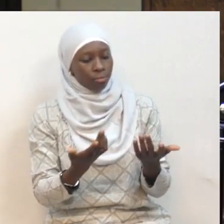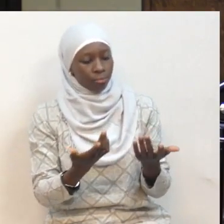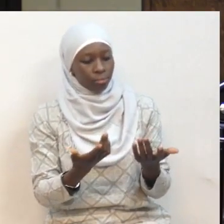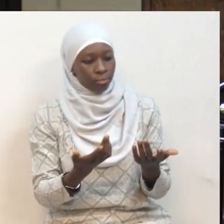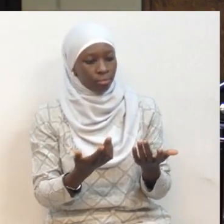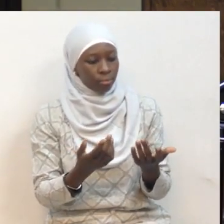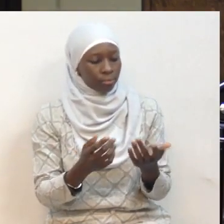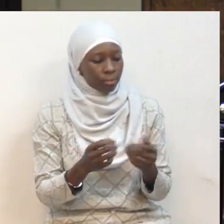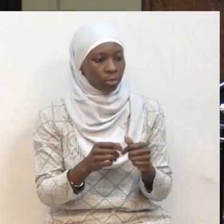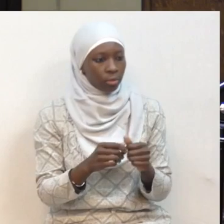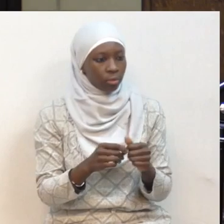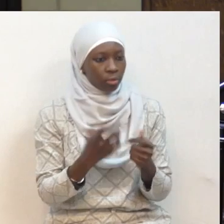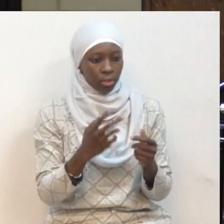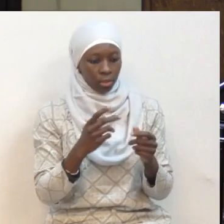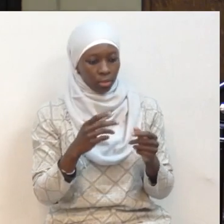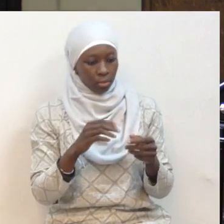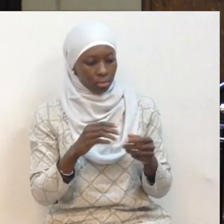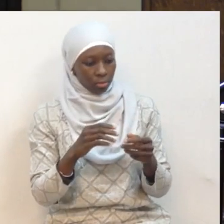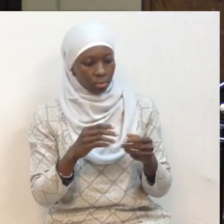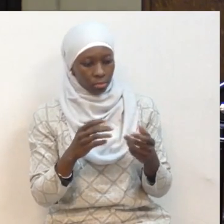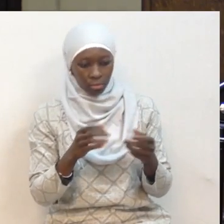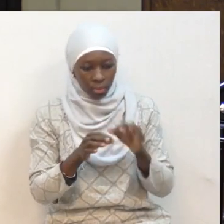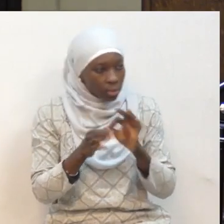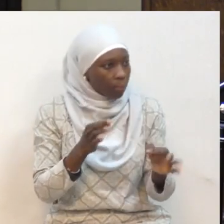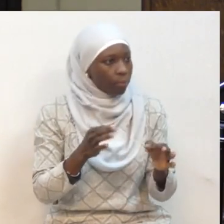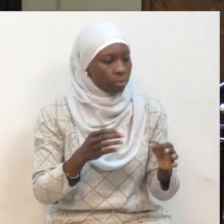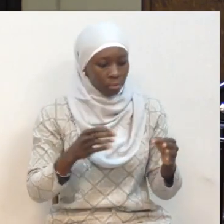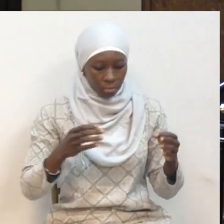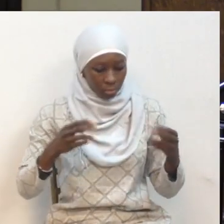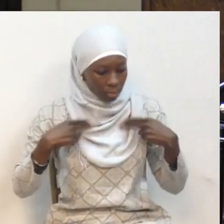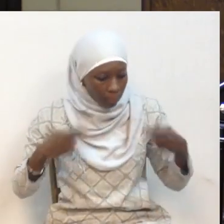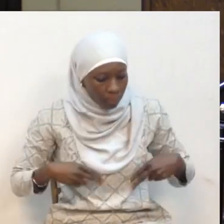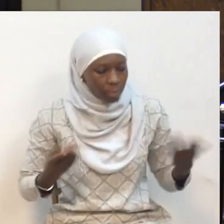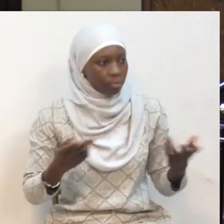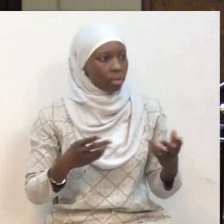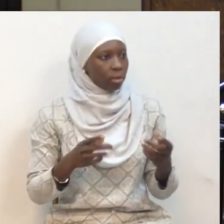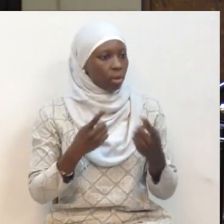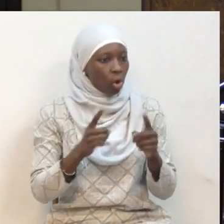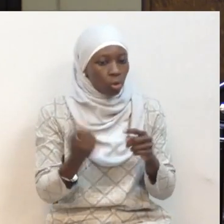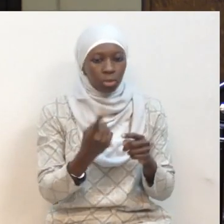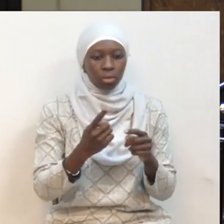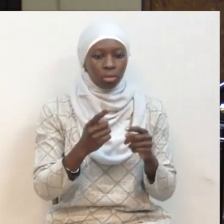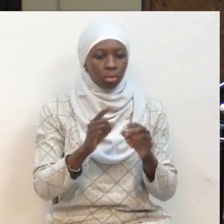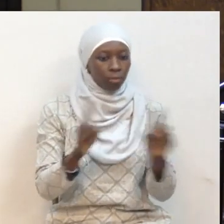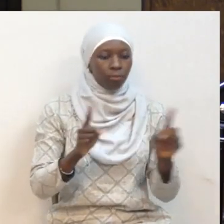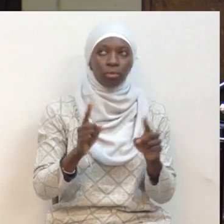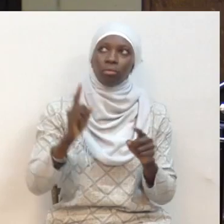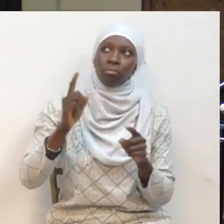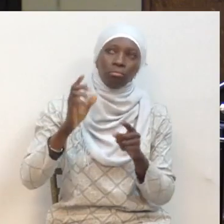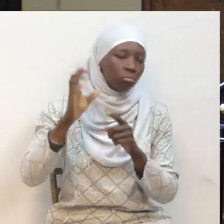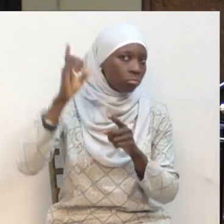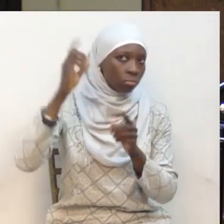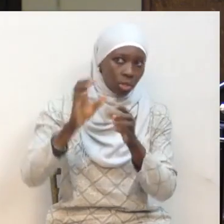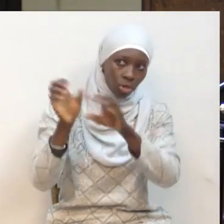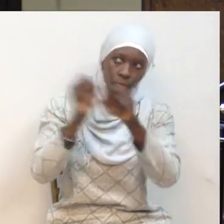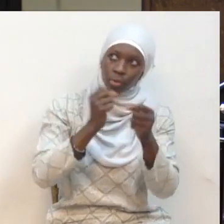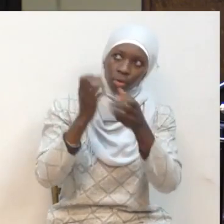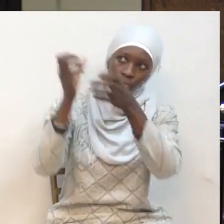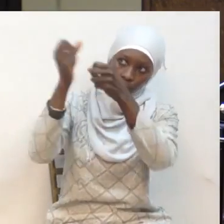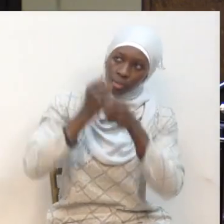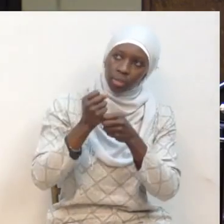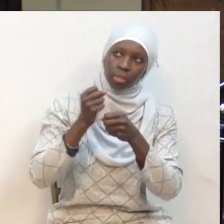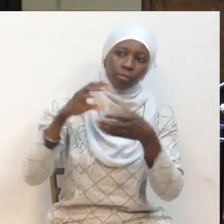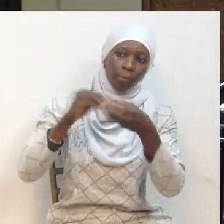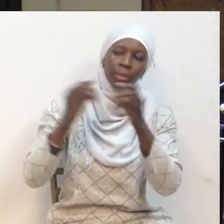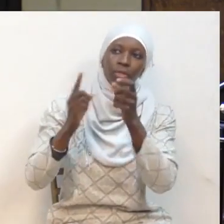go. So for those who believe that they can hear anybody